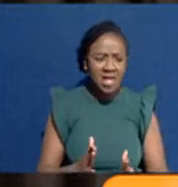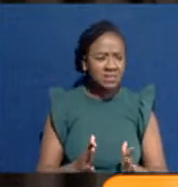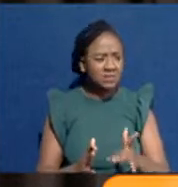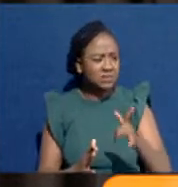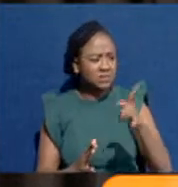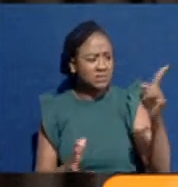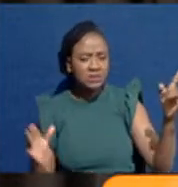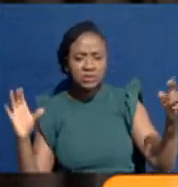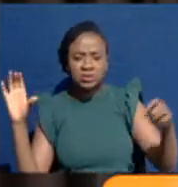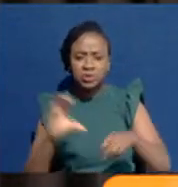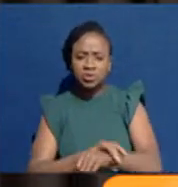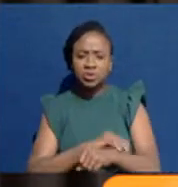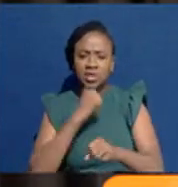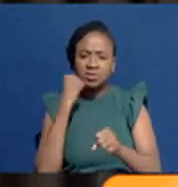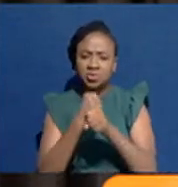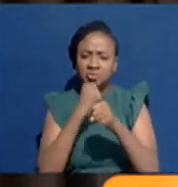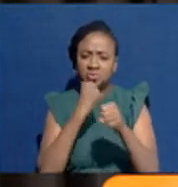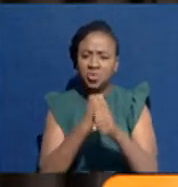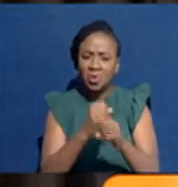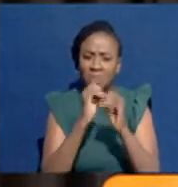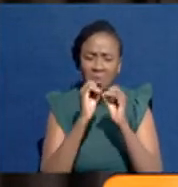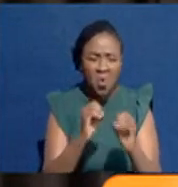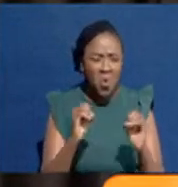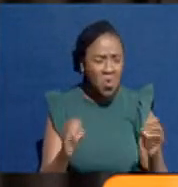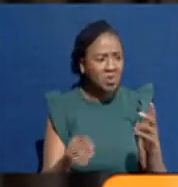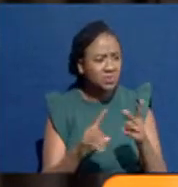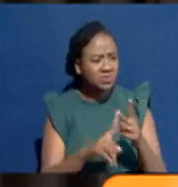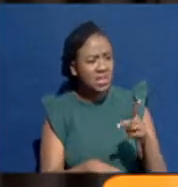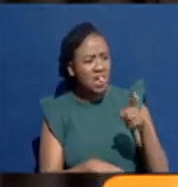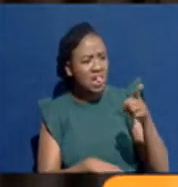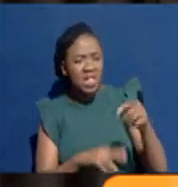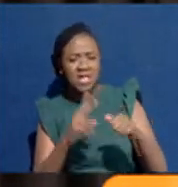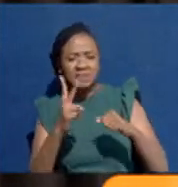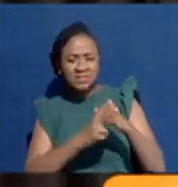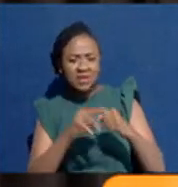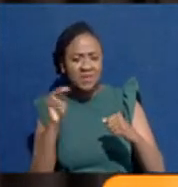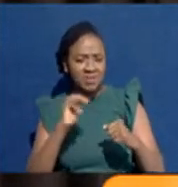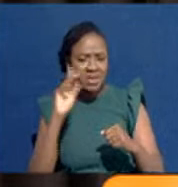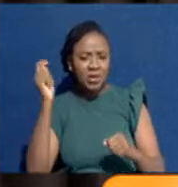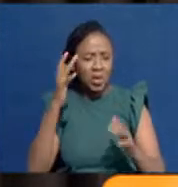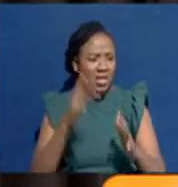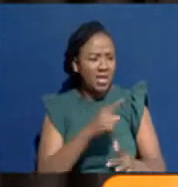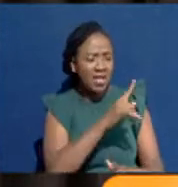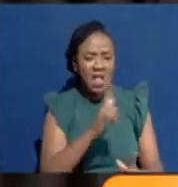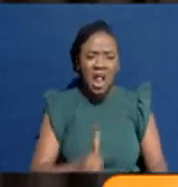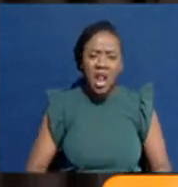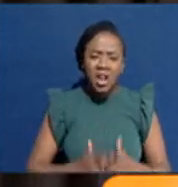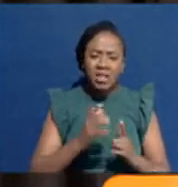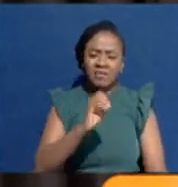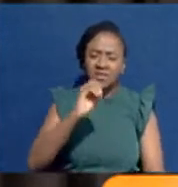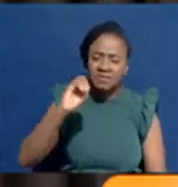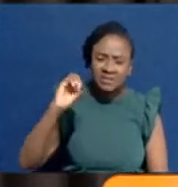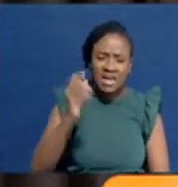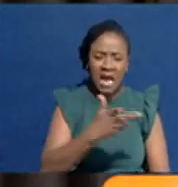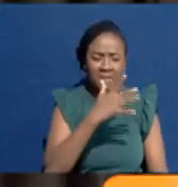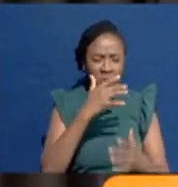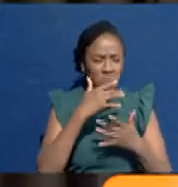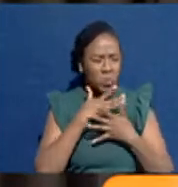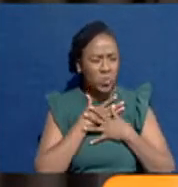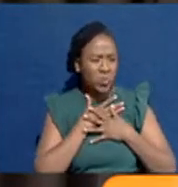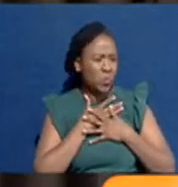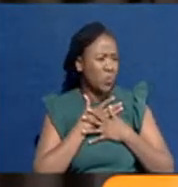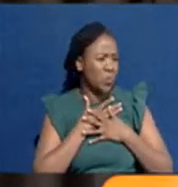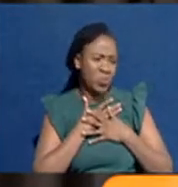for a job, if we feel the pain of the 7 million Kenyans who live in indignity in slums,